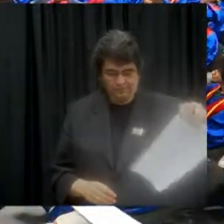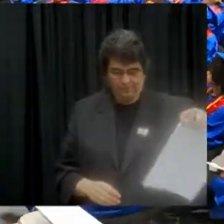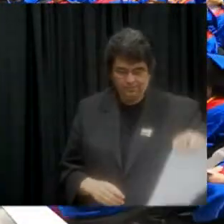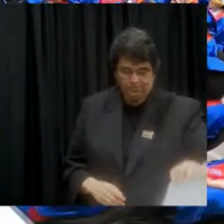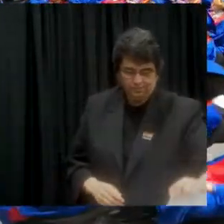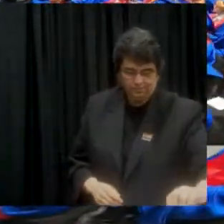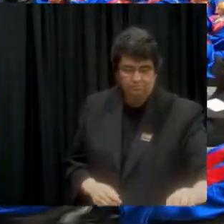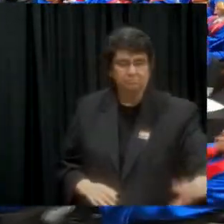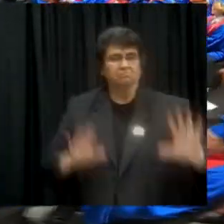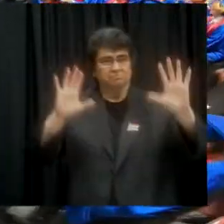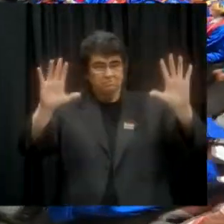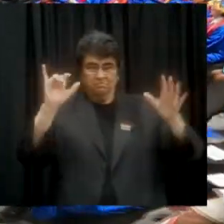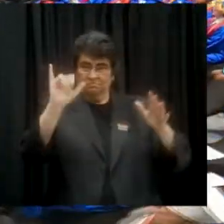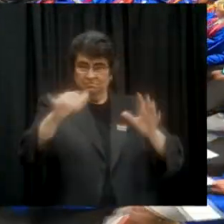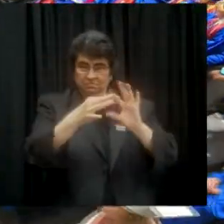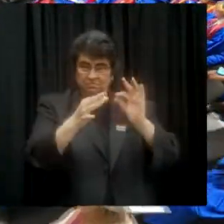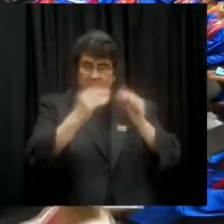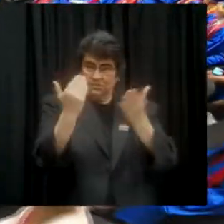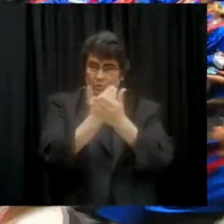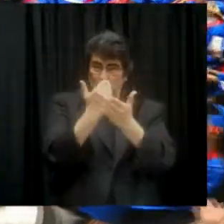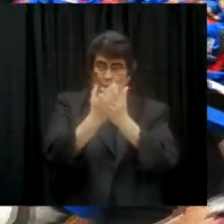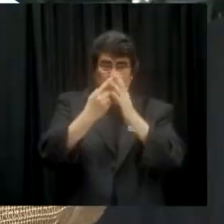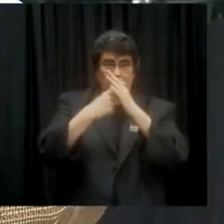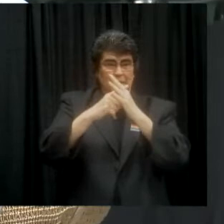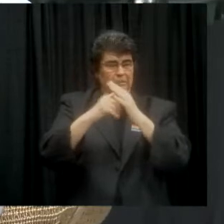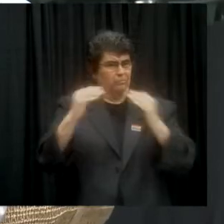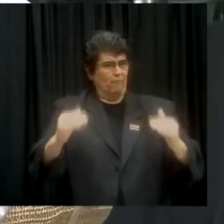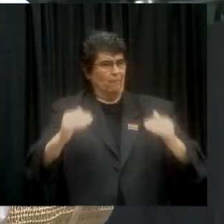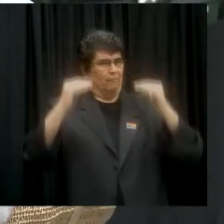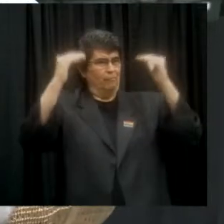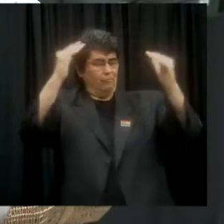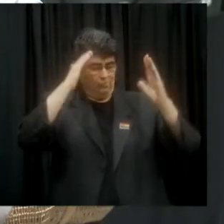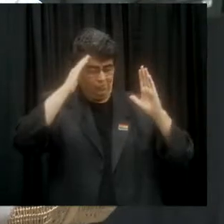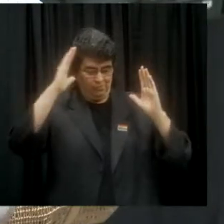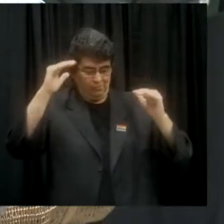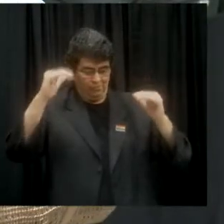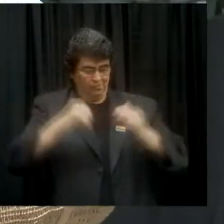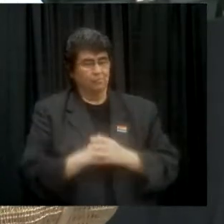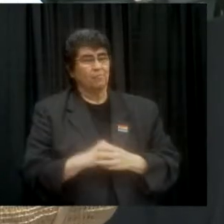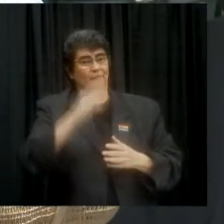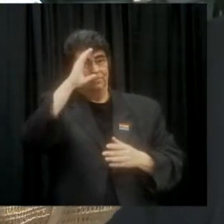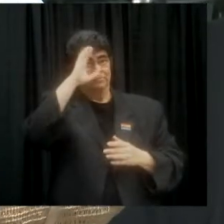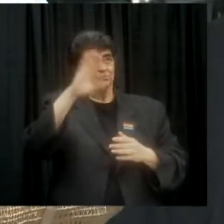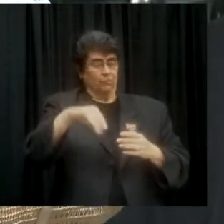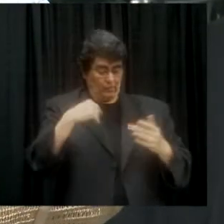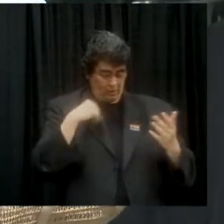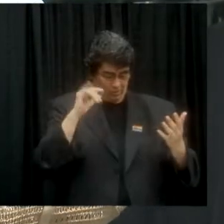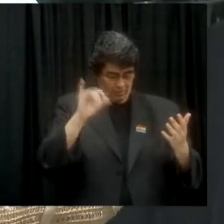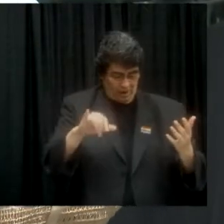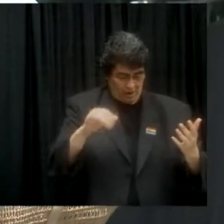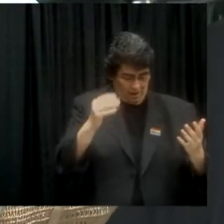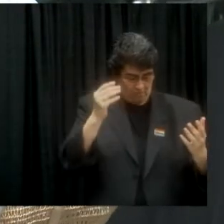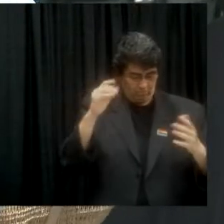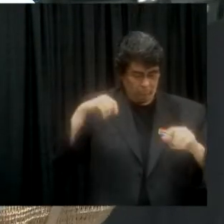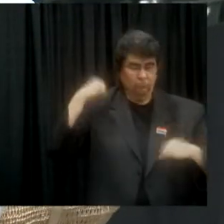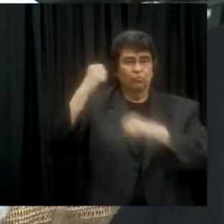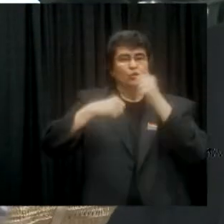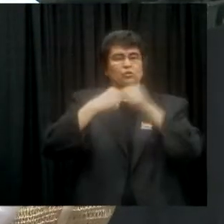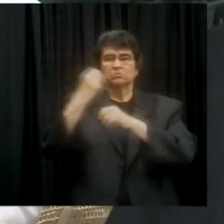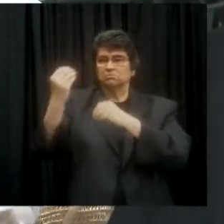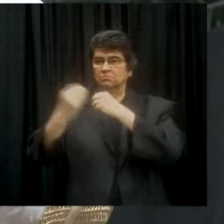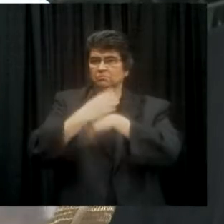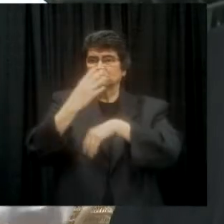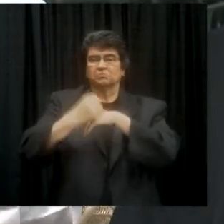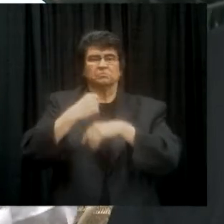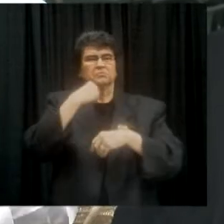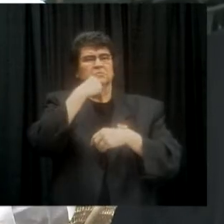And with that being said, with new beginnings come high expectations. You know, throughout the years, we've been told to change the world, better